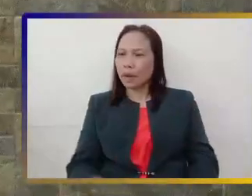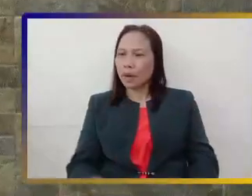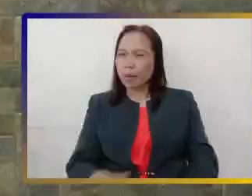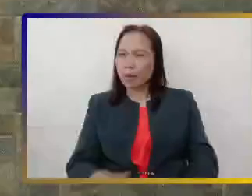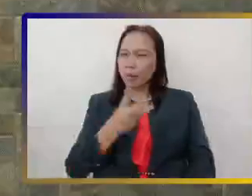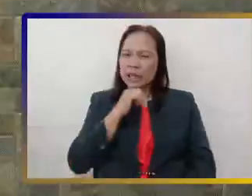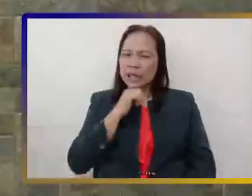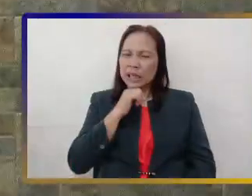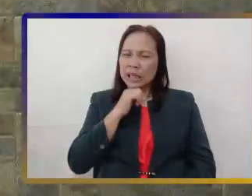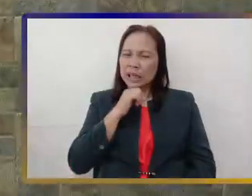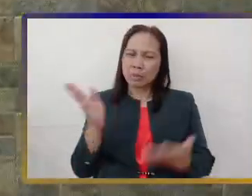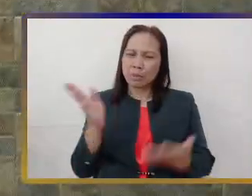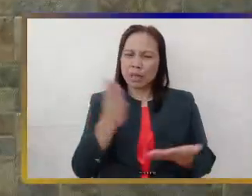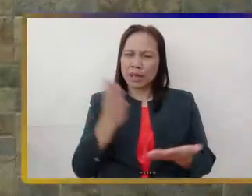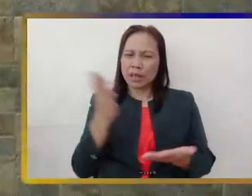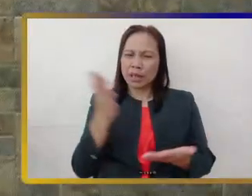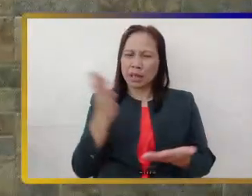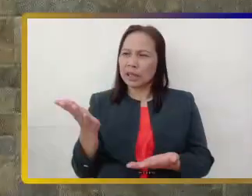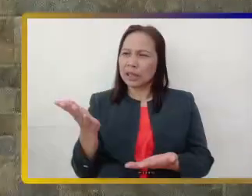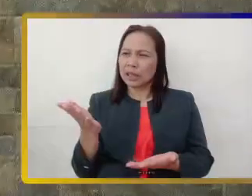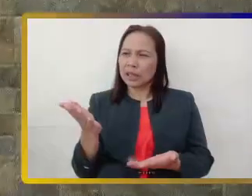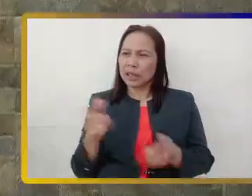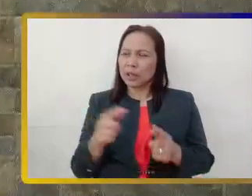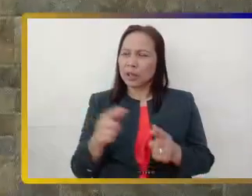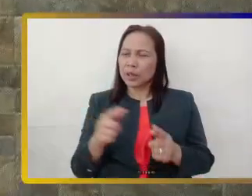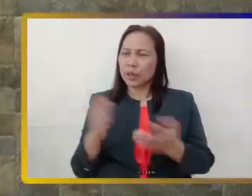that primily Prim